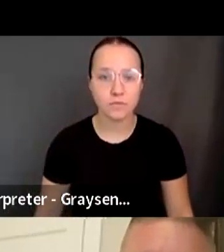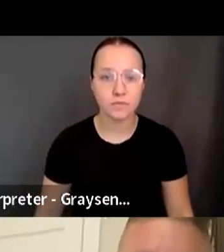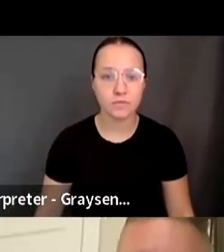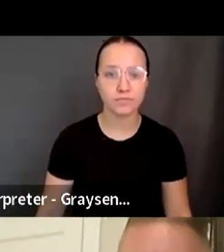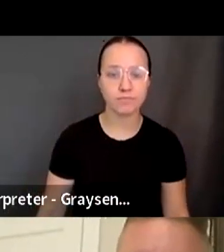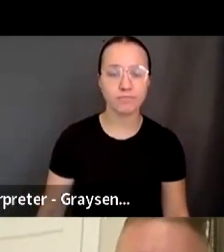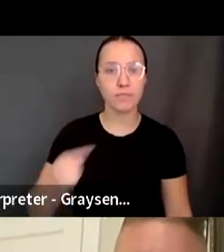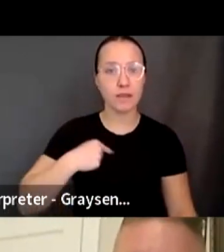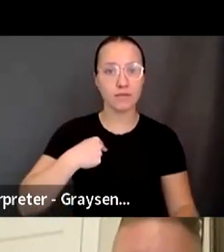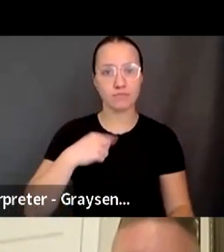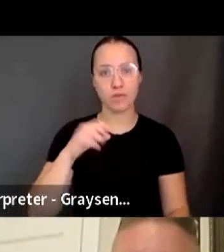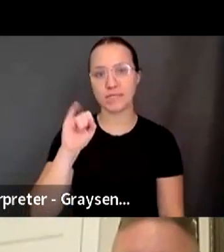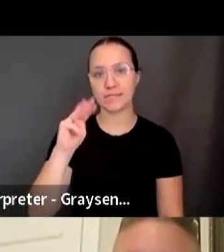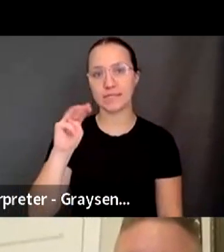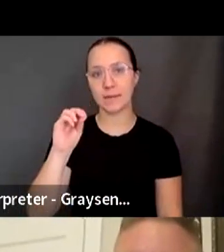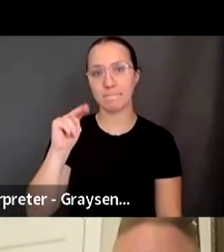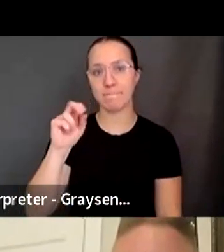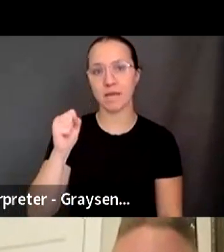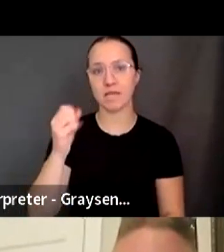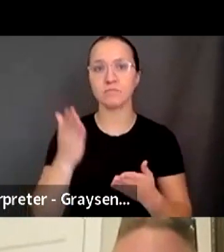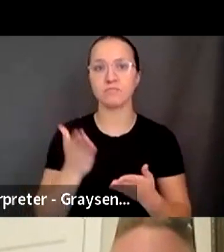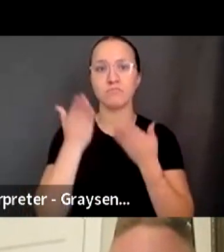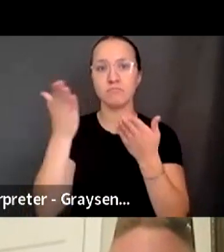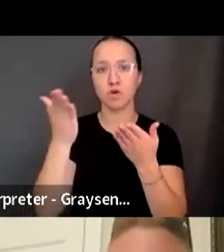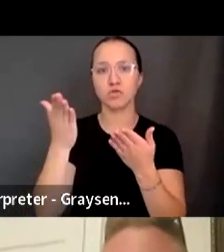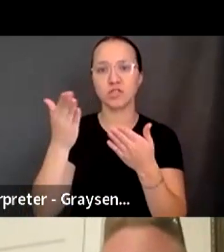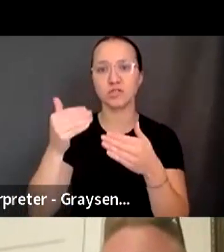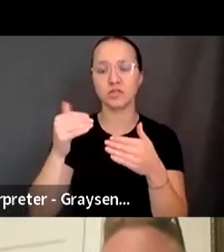I'll make a motion that we push it out to July. All